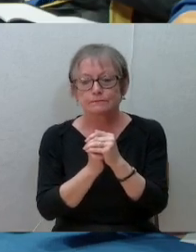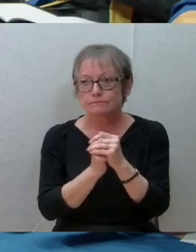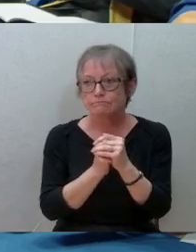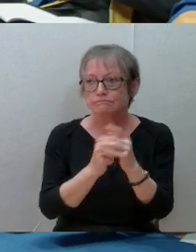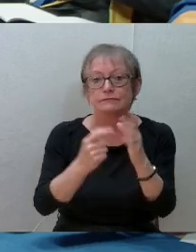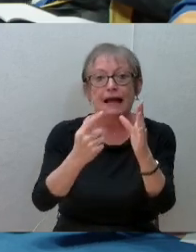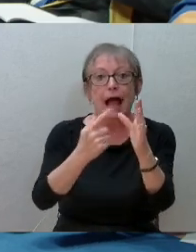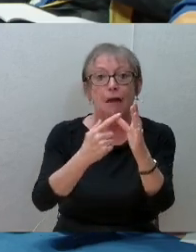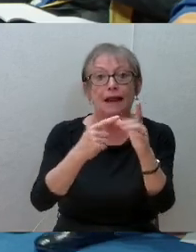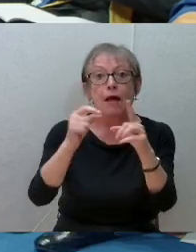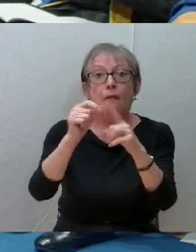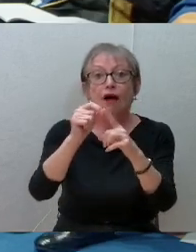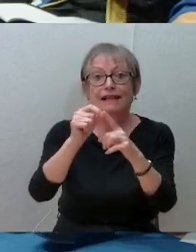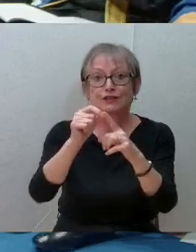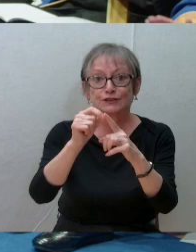Anne-Marie Partington.